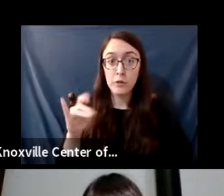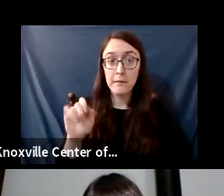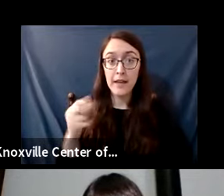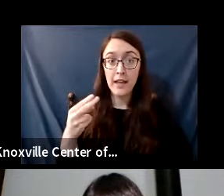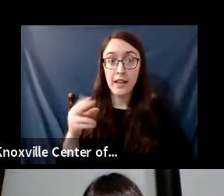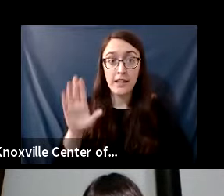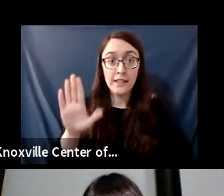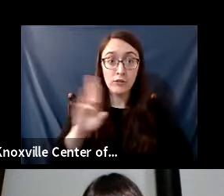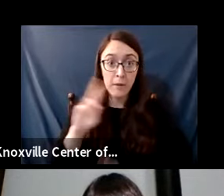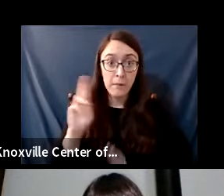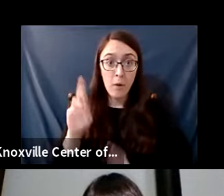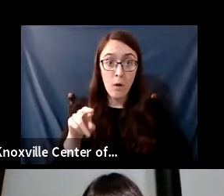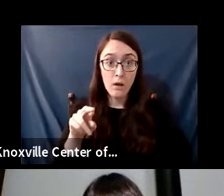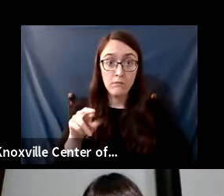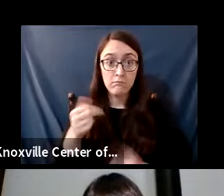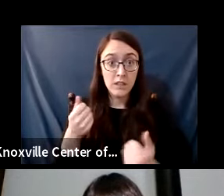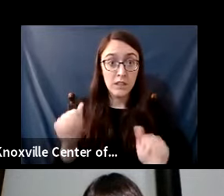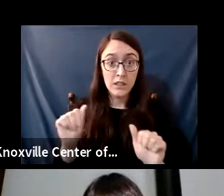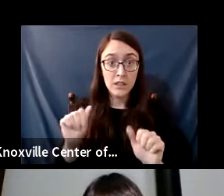Questions?